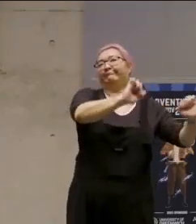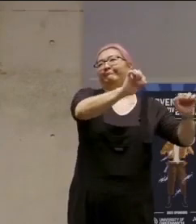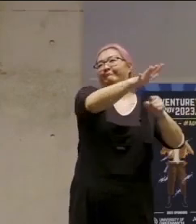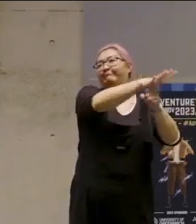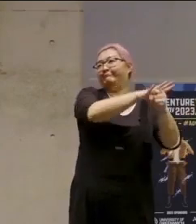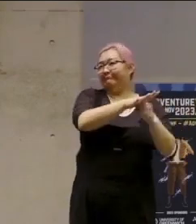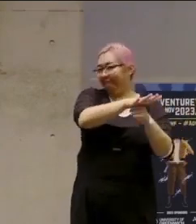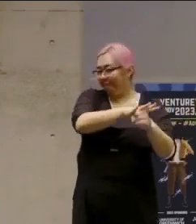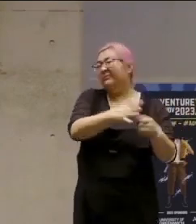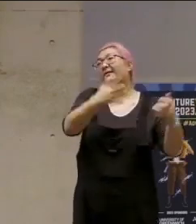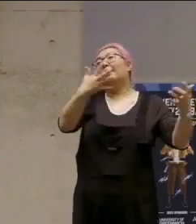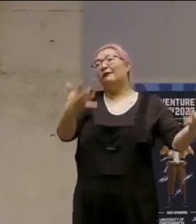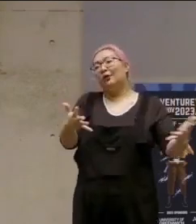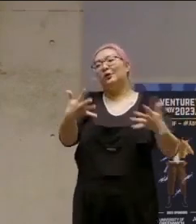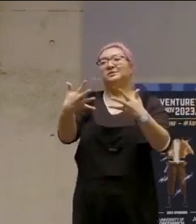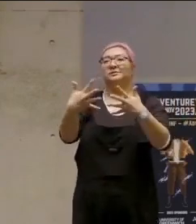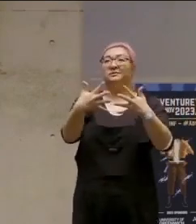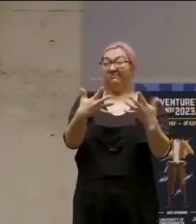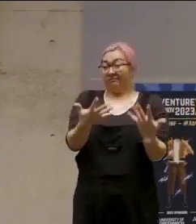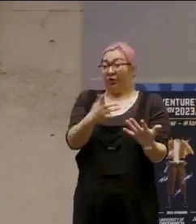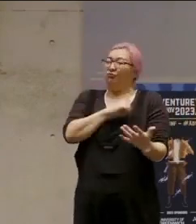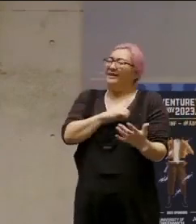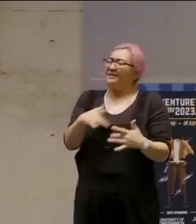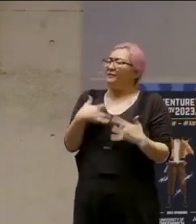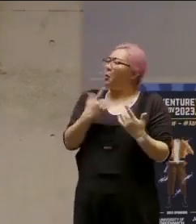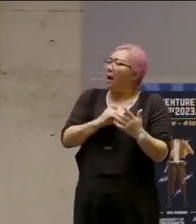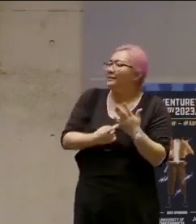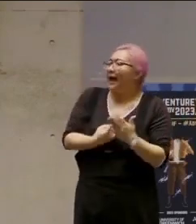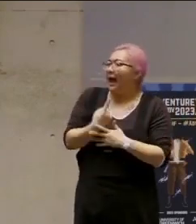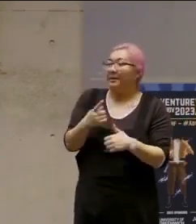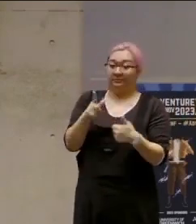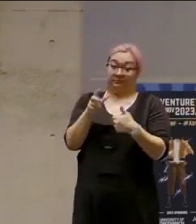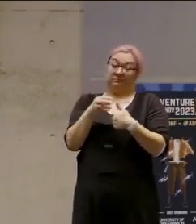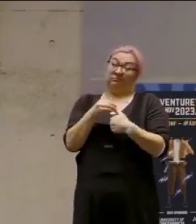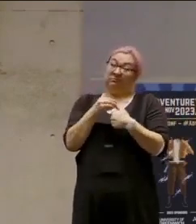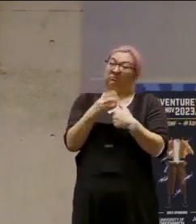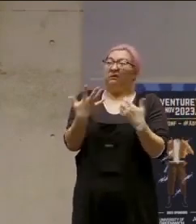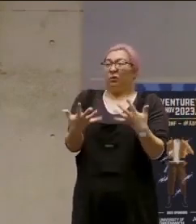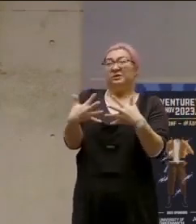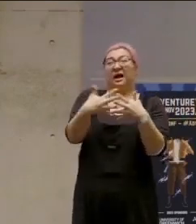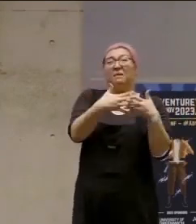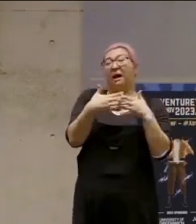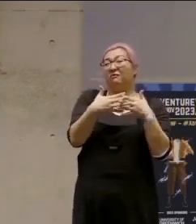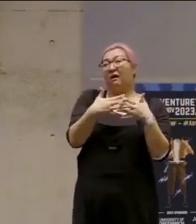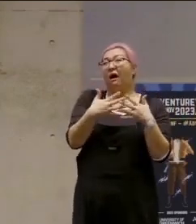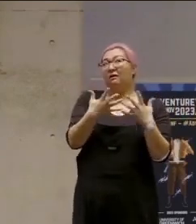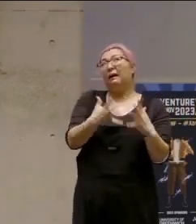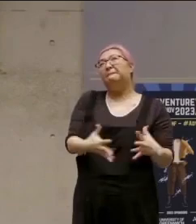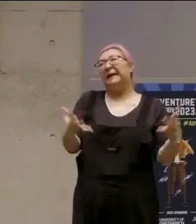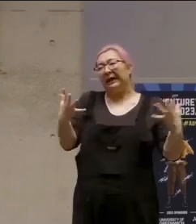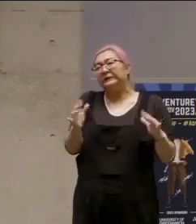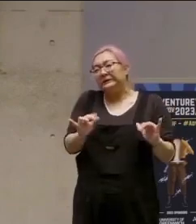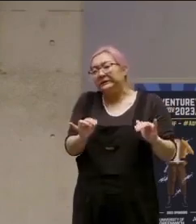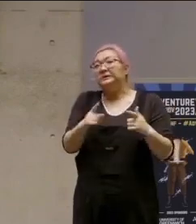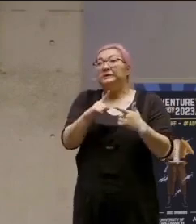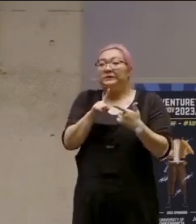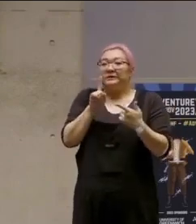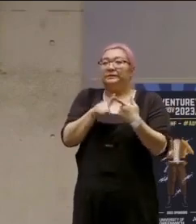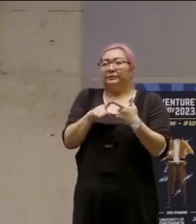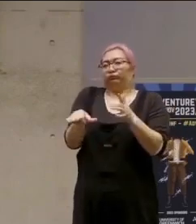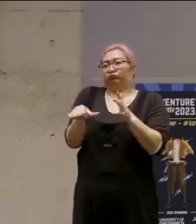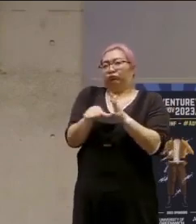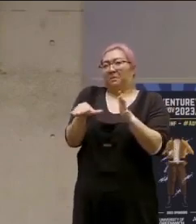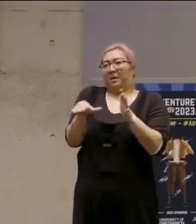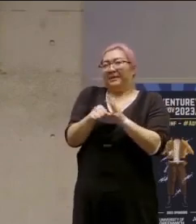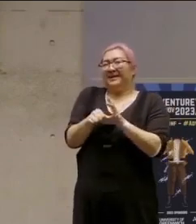quite big after all. And two, in my opinion, it homogenizes a lot of what the black experience is